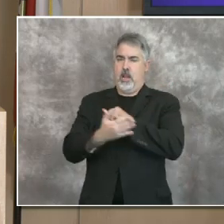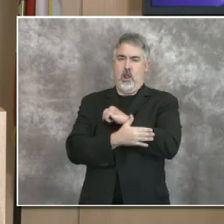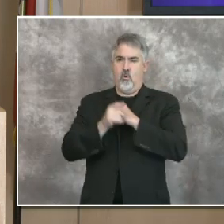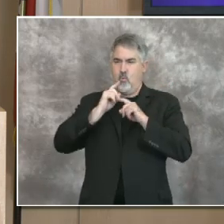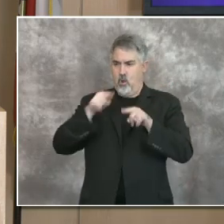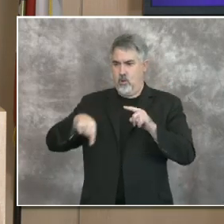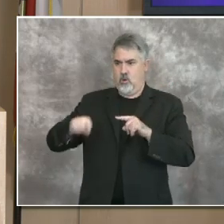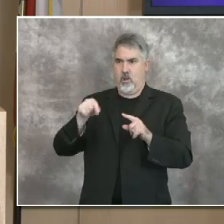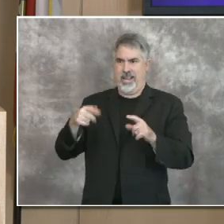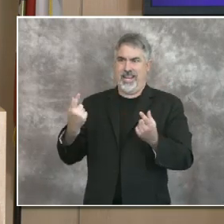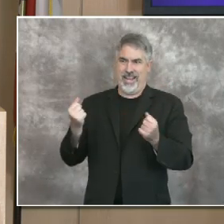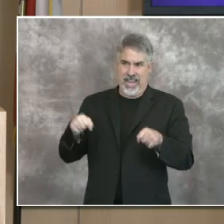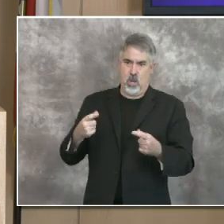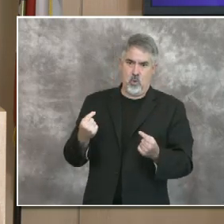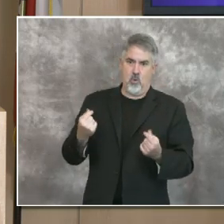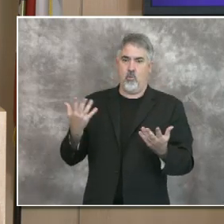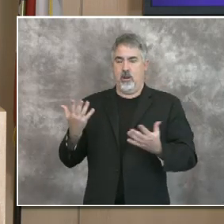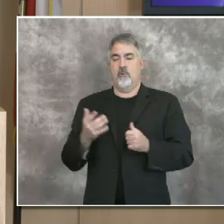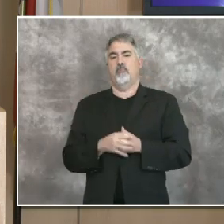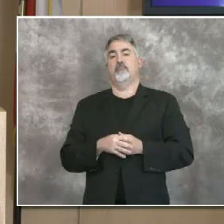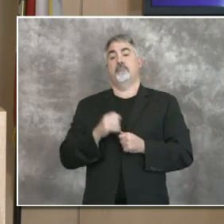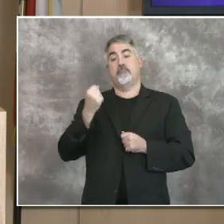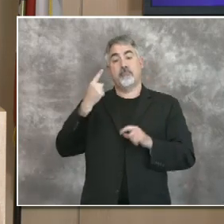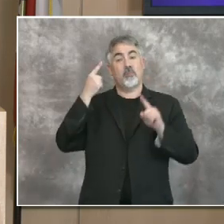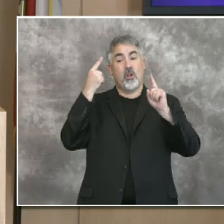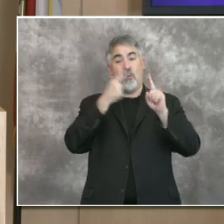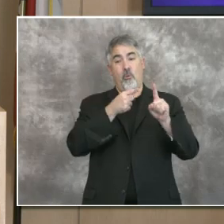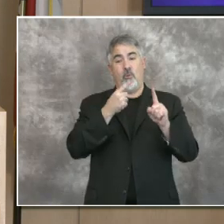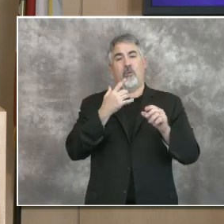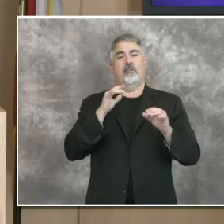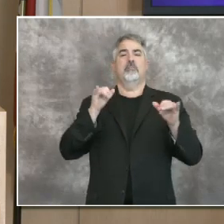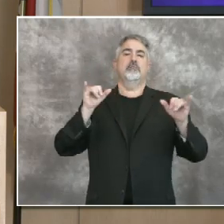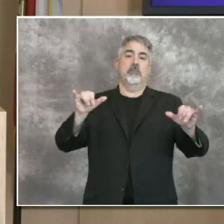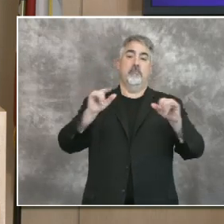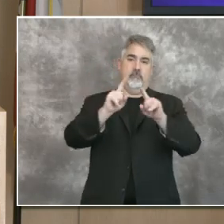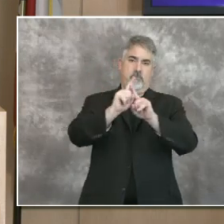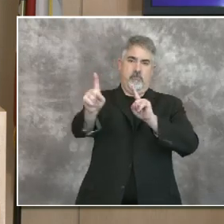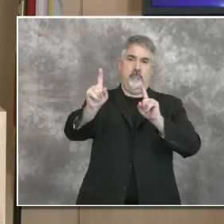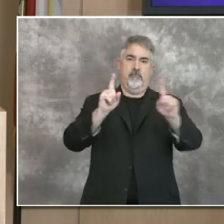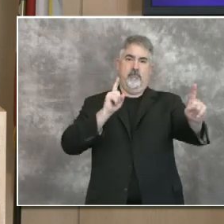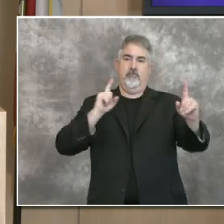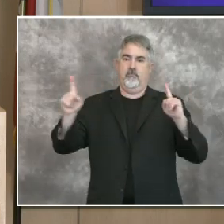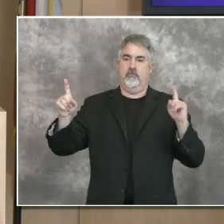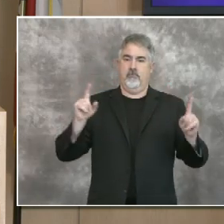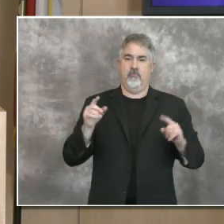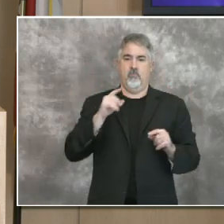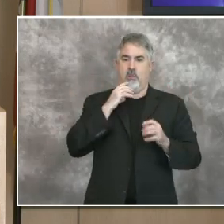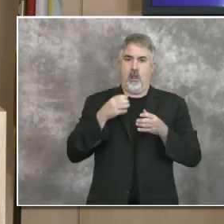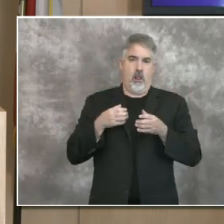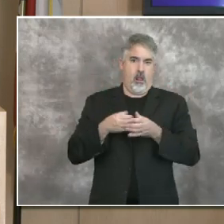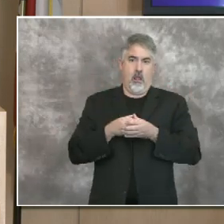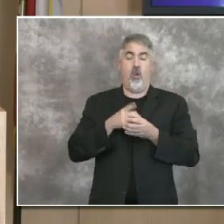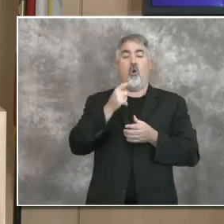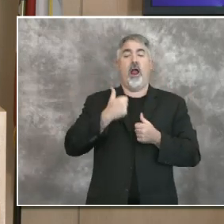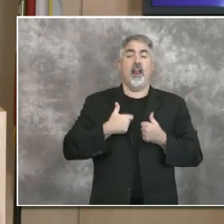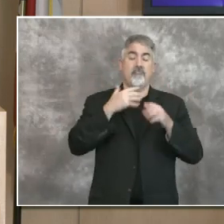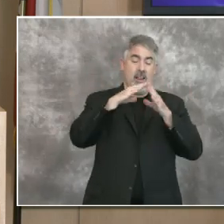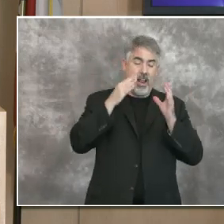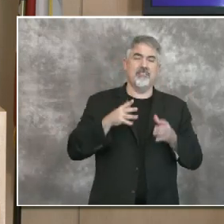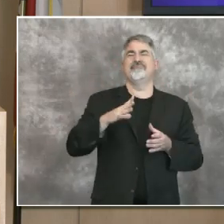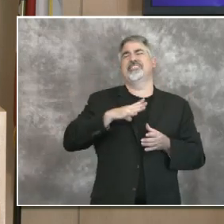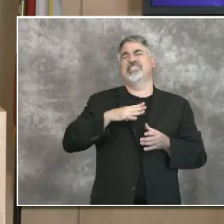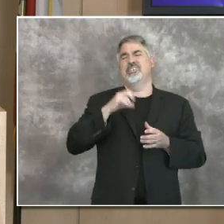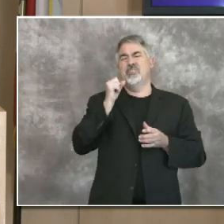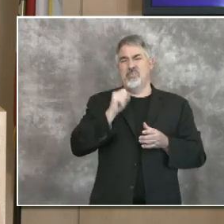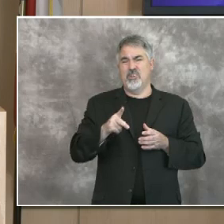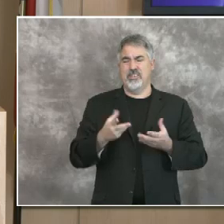aim. The aim is to ensure physical distancing. The aim is to ensure it's only household units that are in close proximity with one another. Those are the things